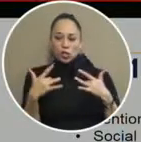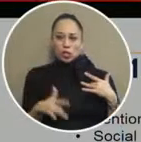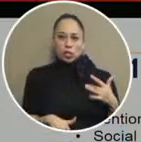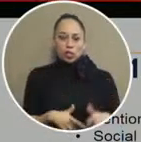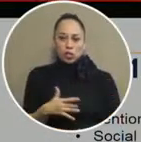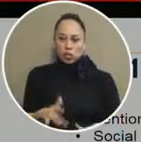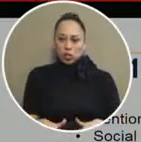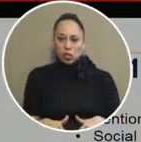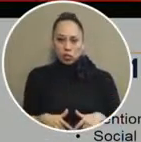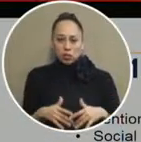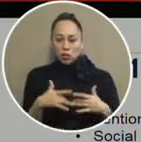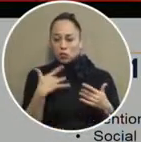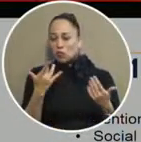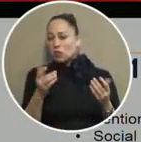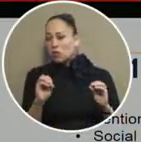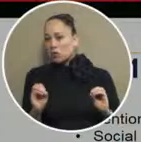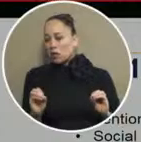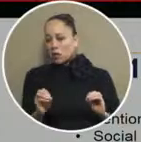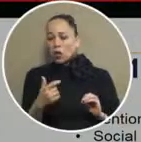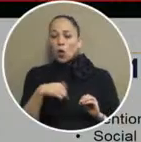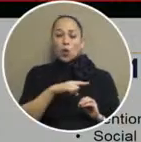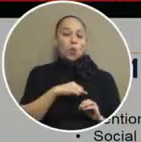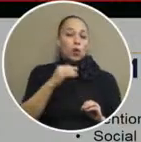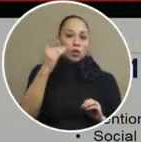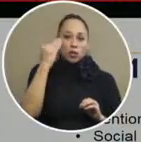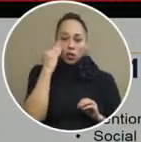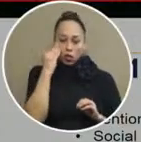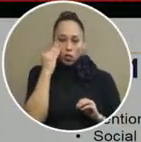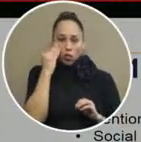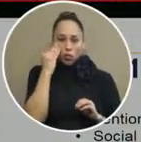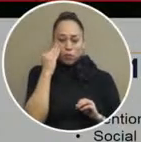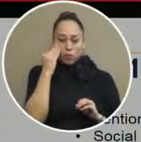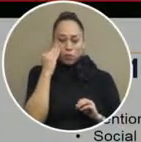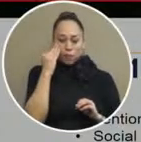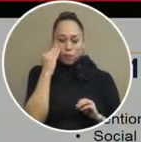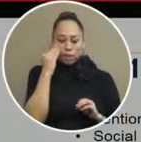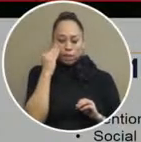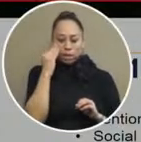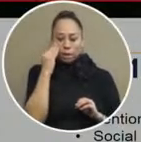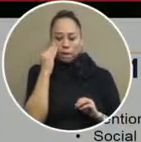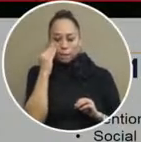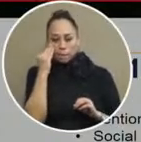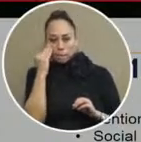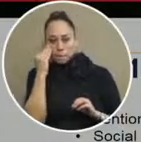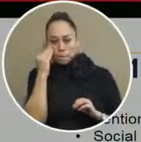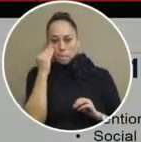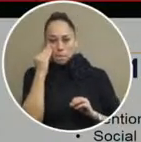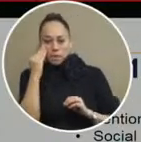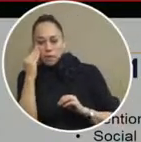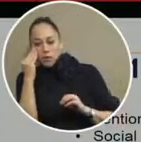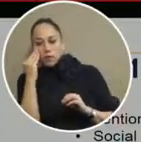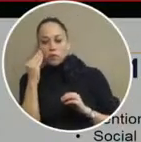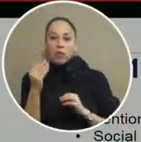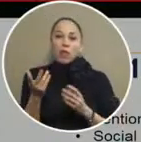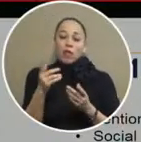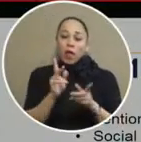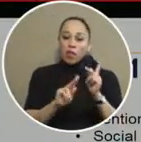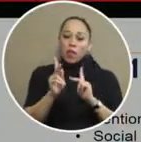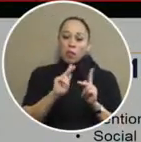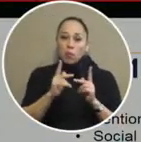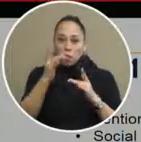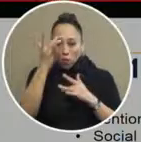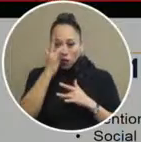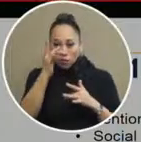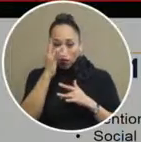exhibit symptoms. We know that the most infectious period for these patients are a